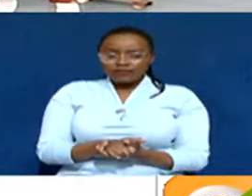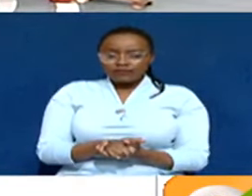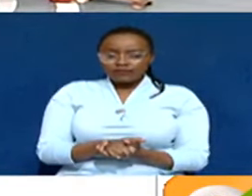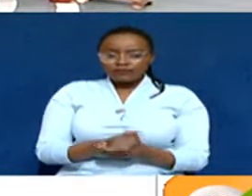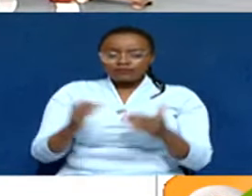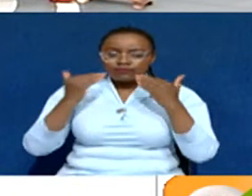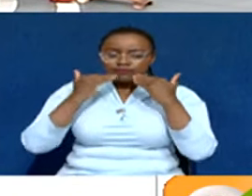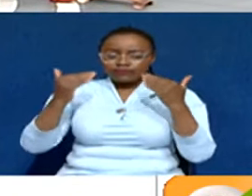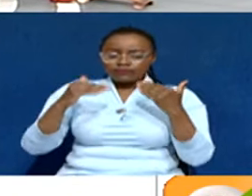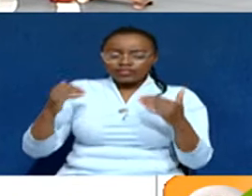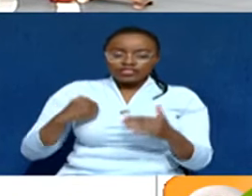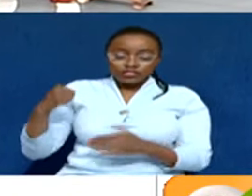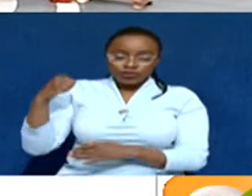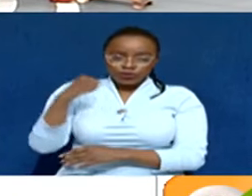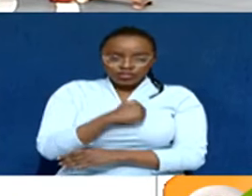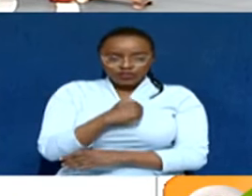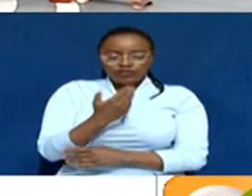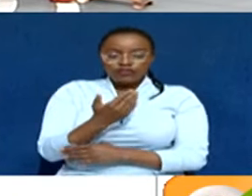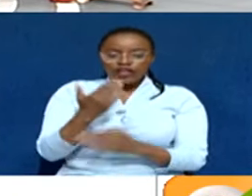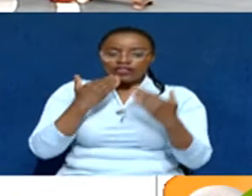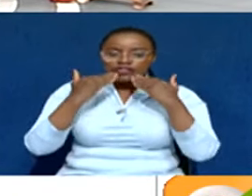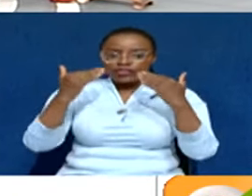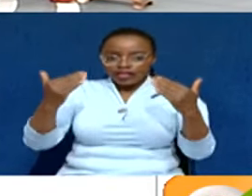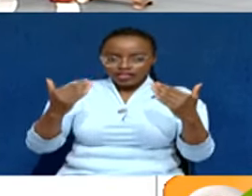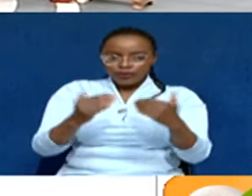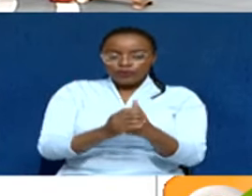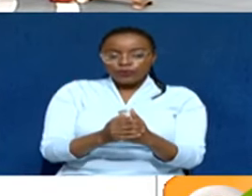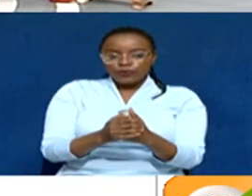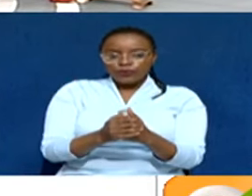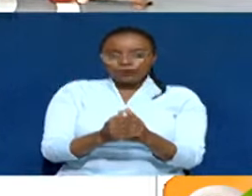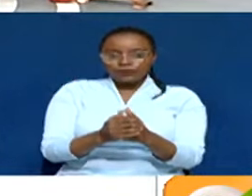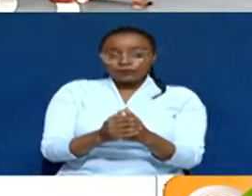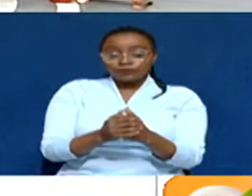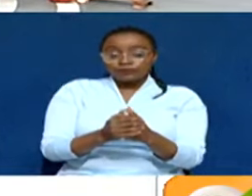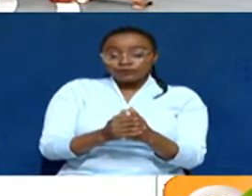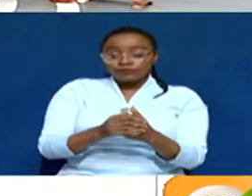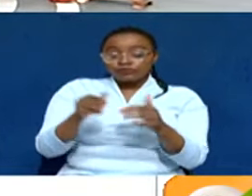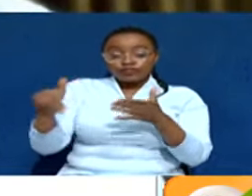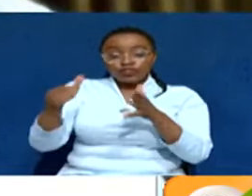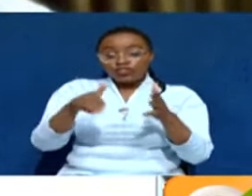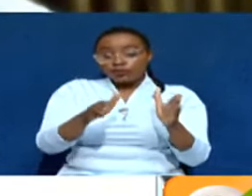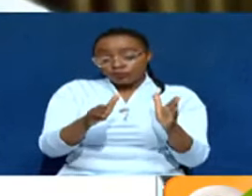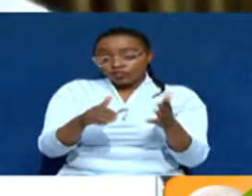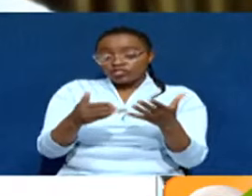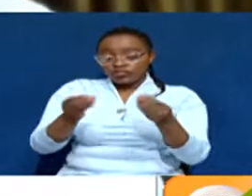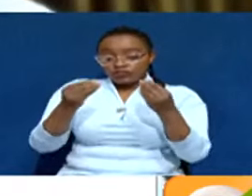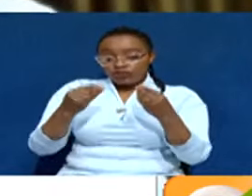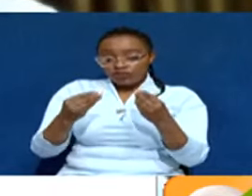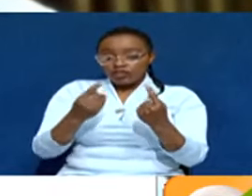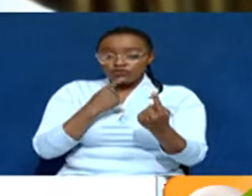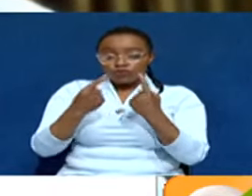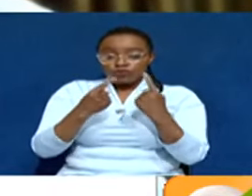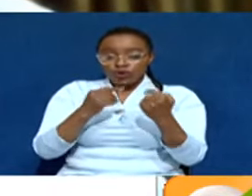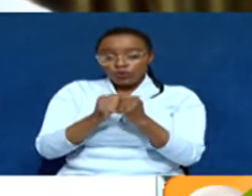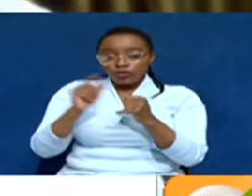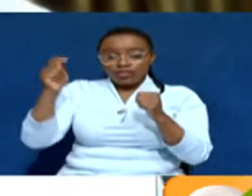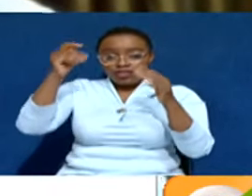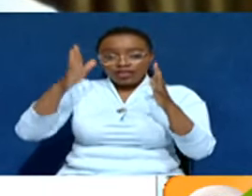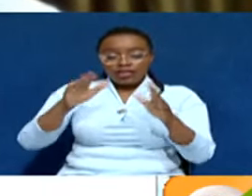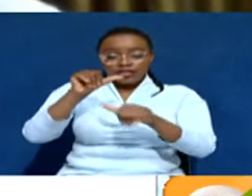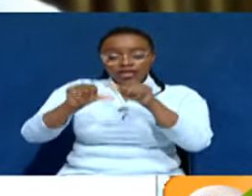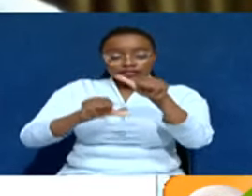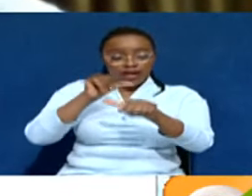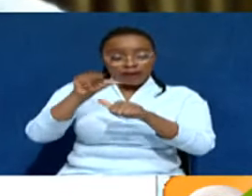Oh, thank you, Jeff. Thank you for this opportunity to address Kenyans on